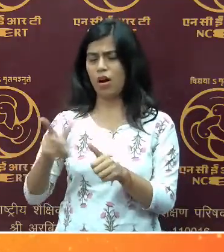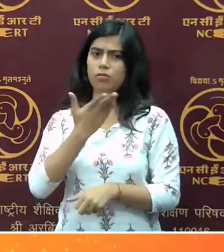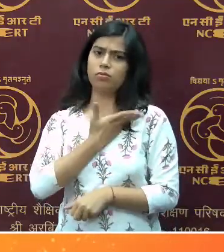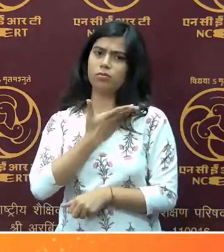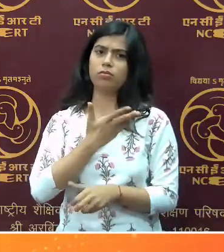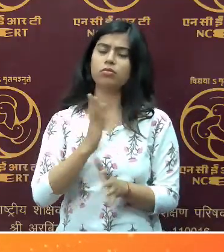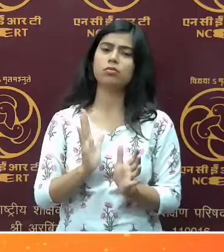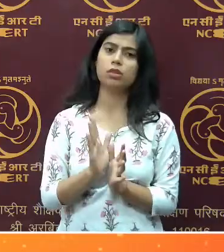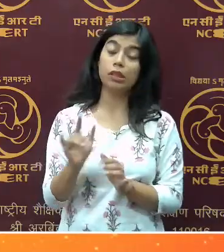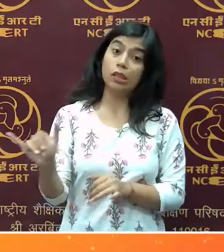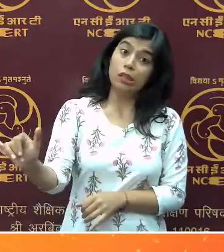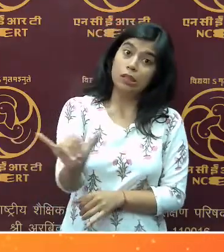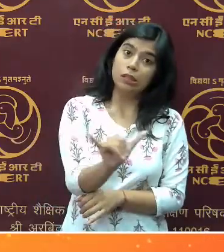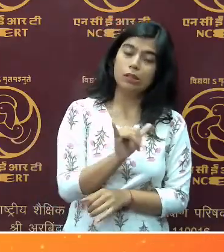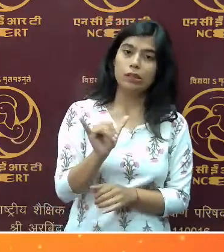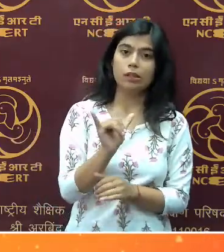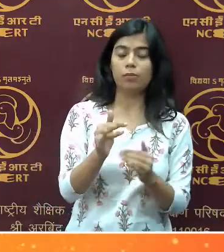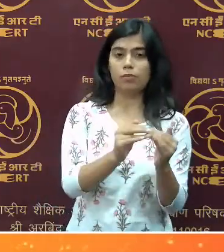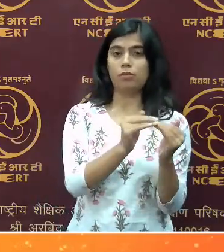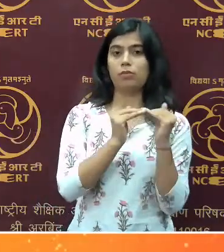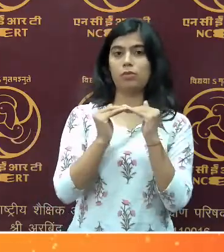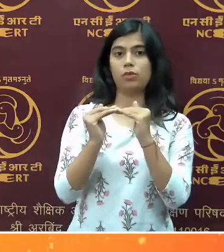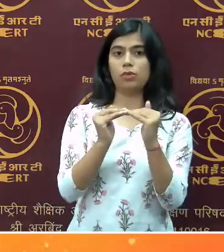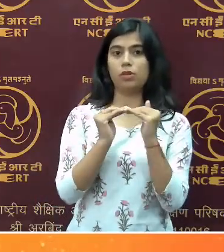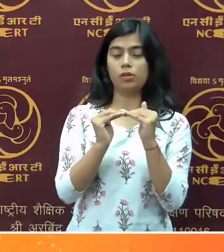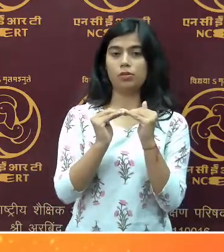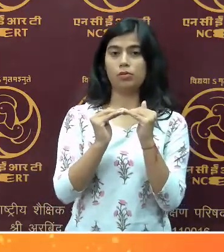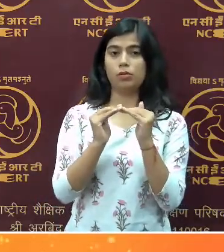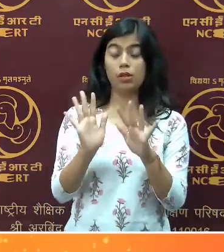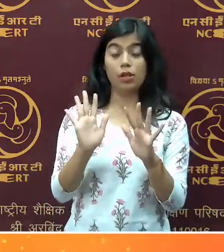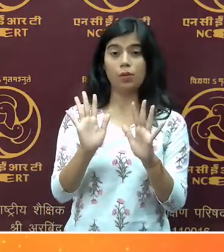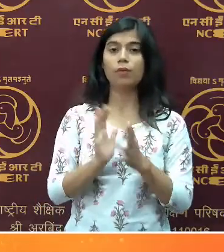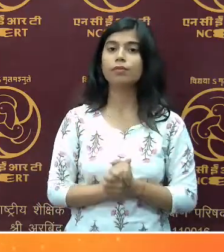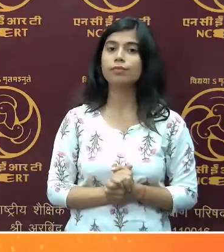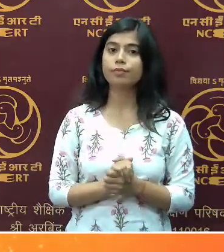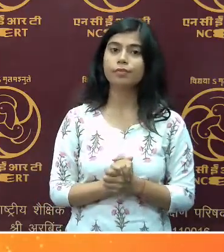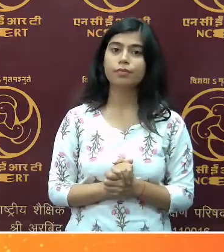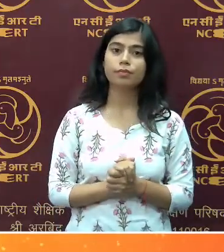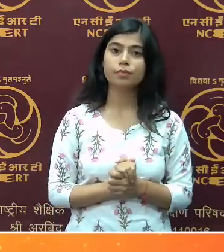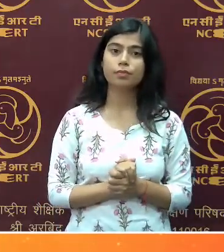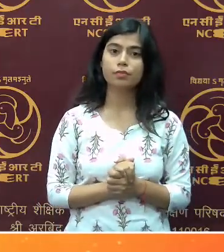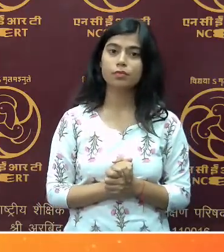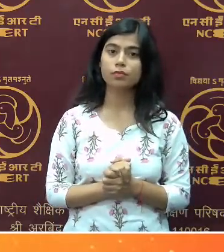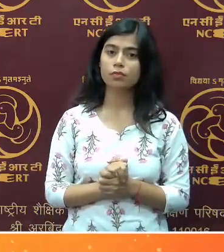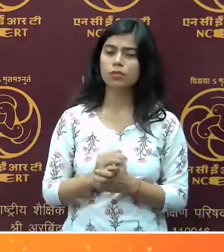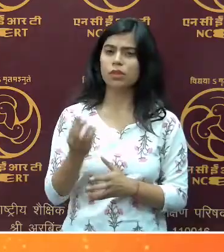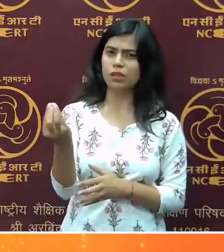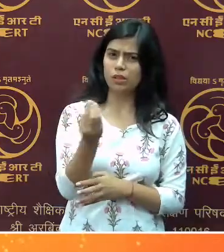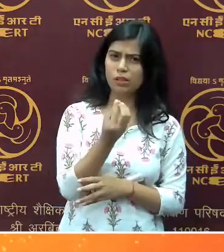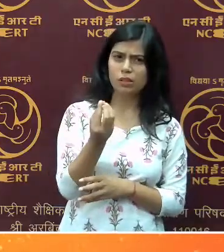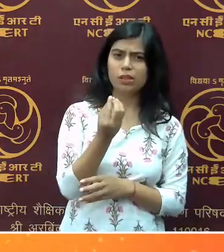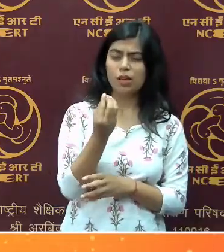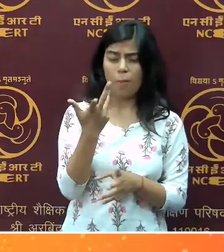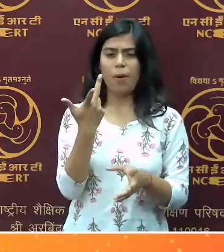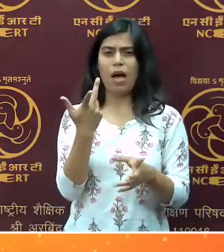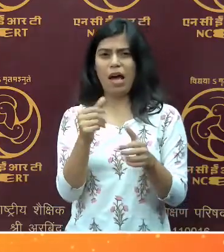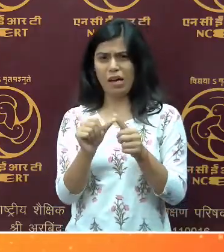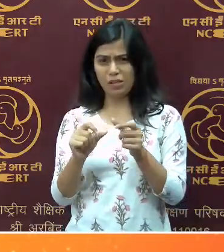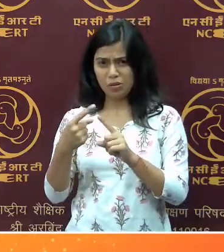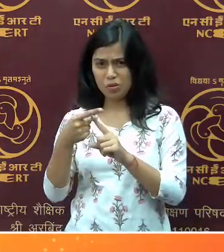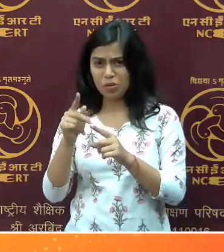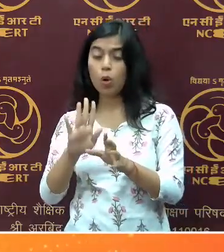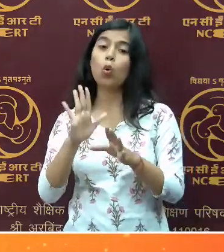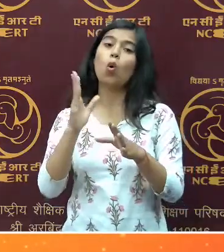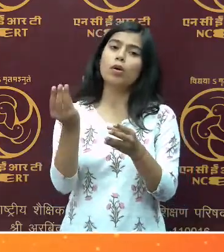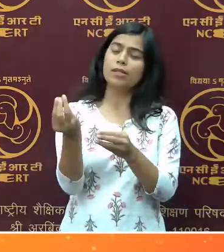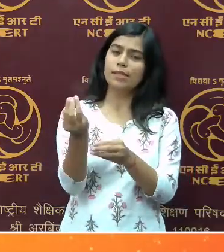treatment and equal protection by the law is the spirit of equality, in which we have also given some affirmative action, some special protection